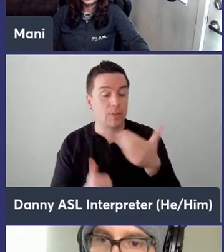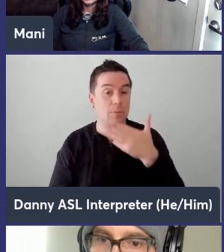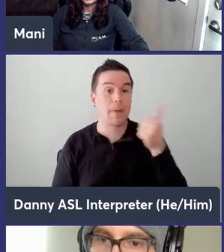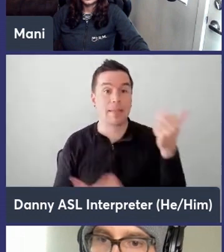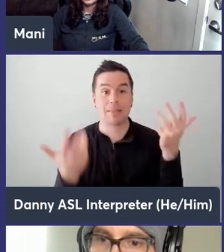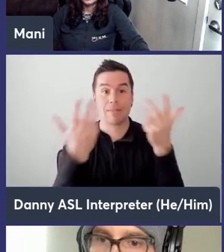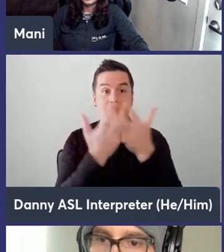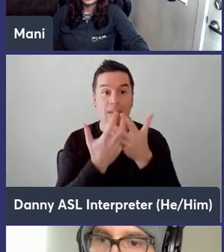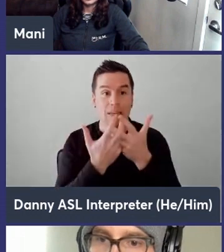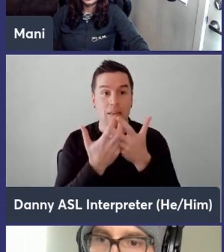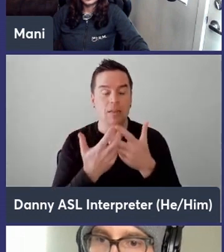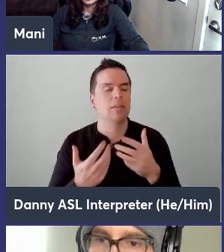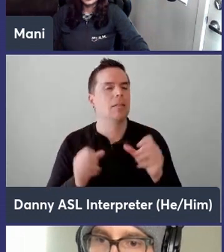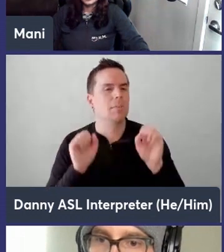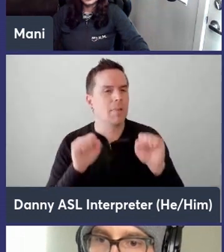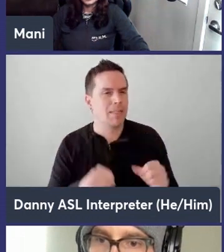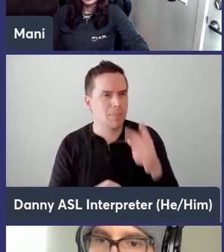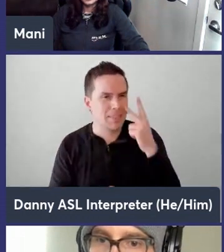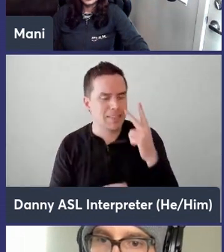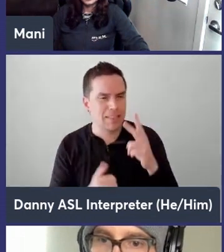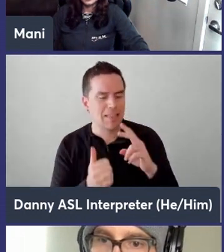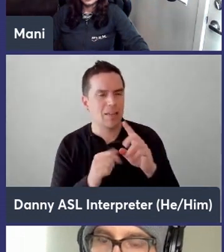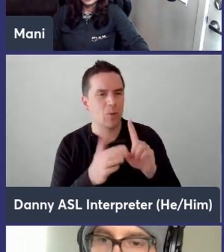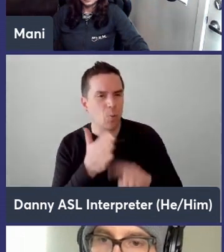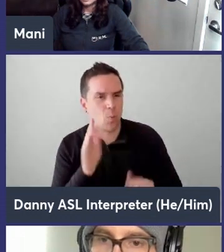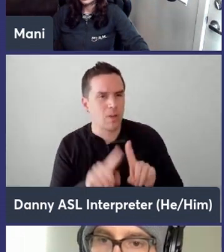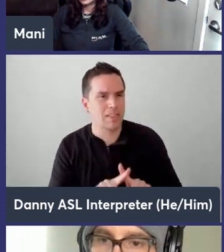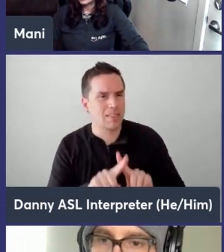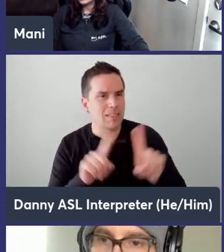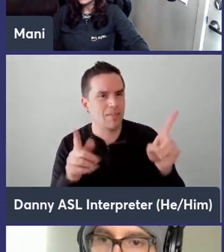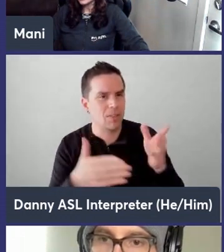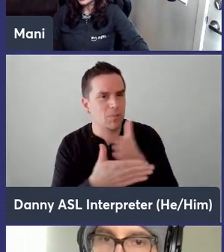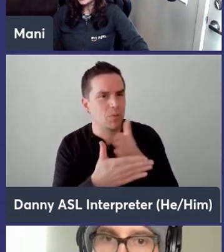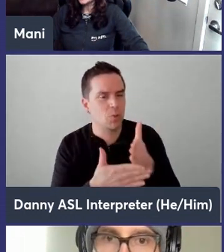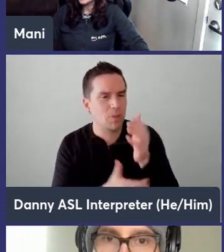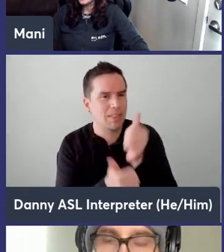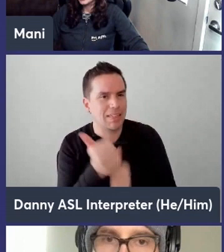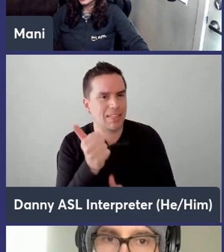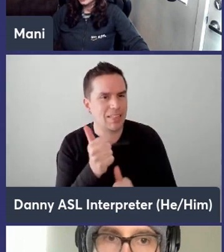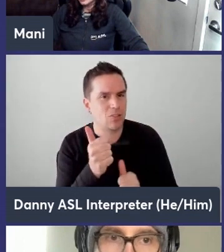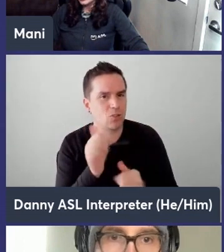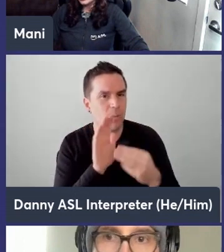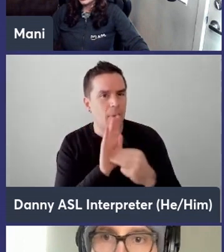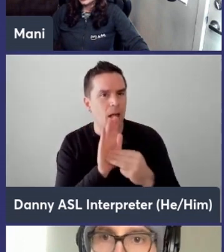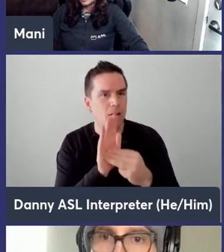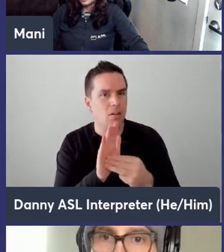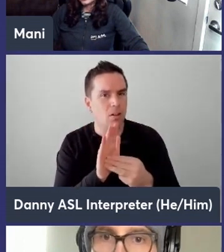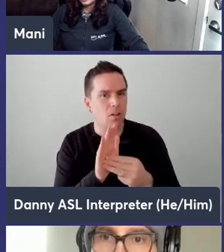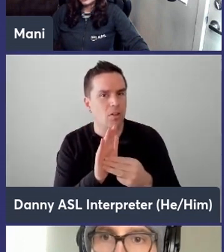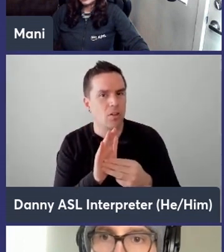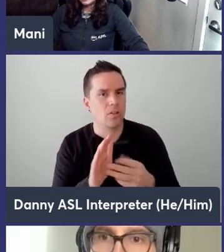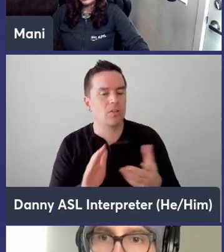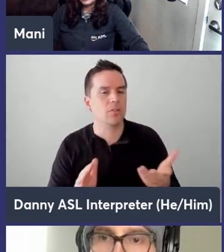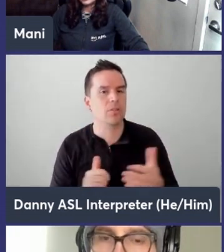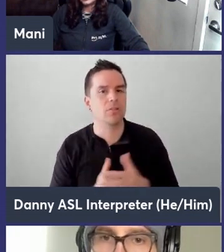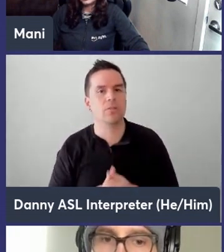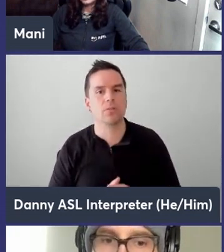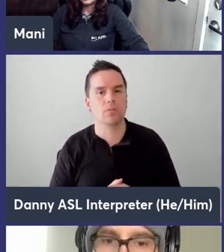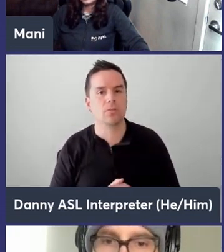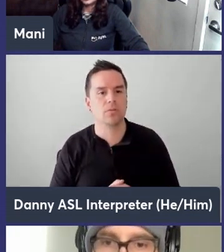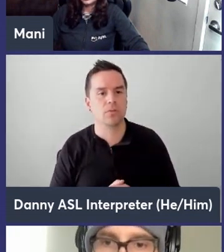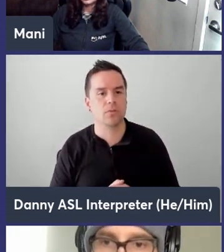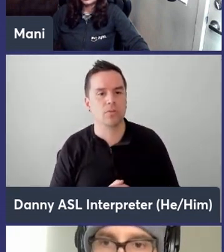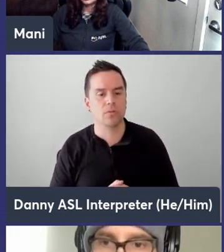it possible to actually see what the differences are between the two? The two, like say I did 2 runs and I want to see what